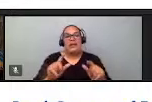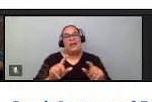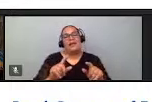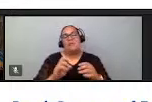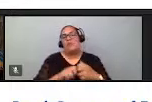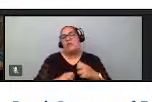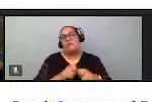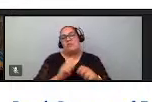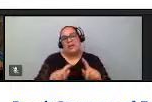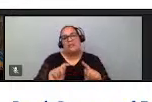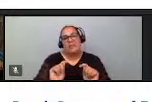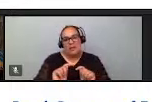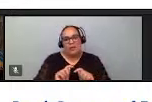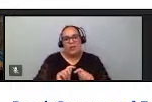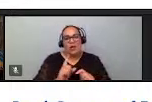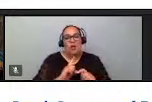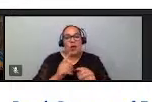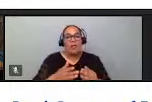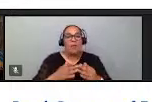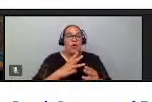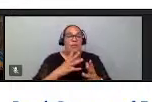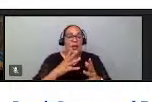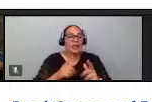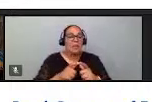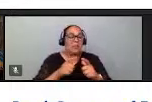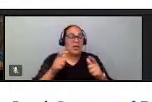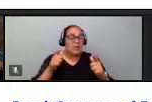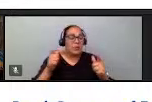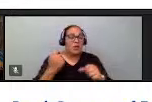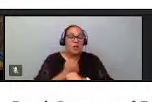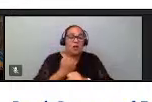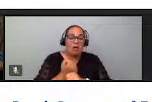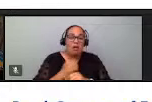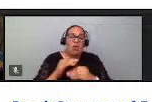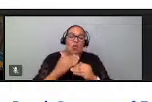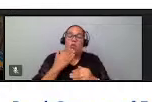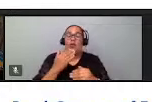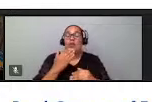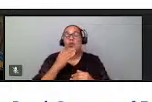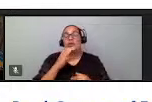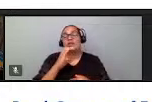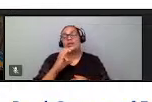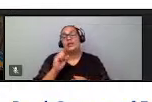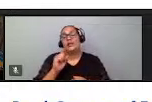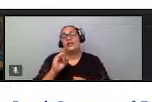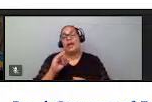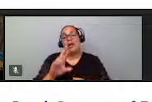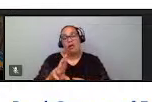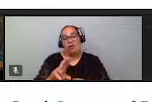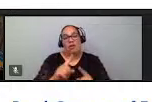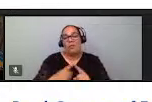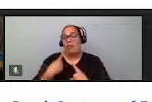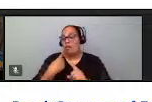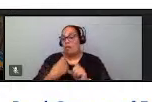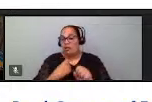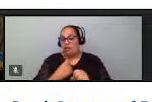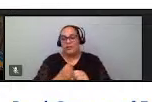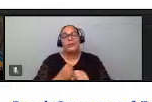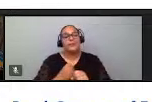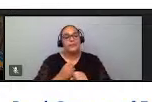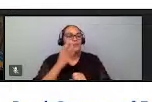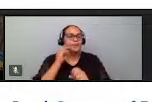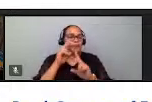Town our Port manager has done a huge amount of work with csir and last year there was some